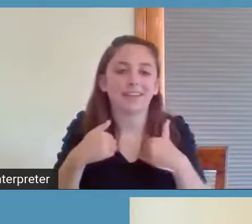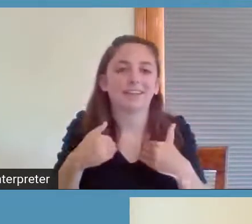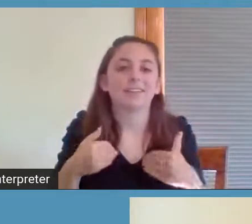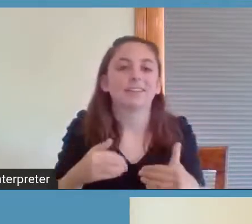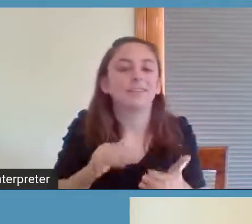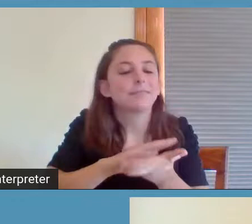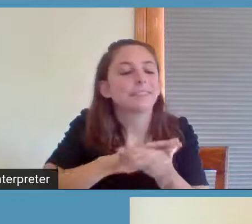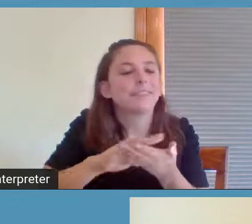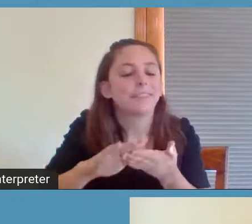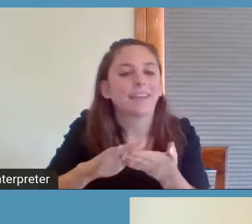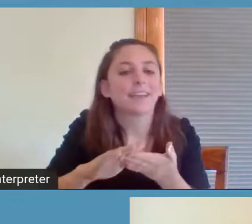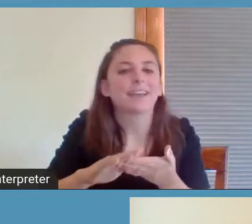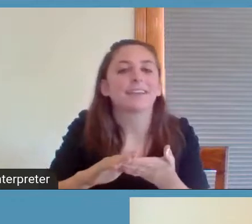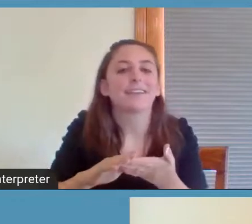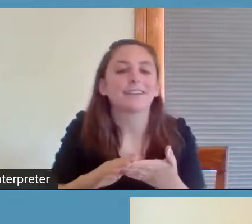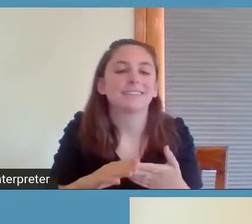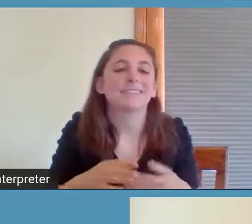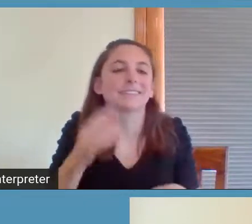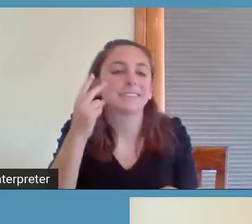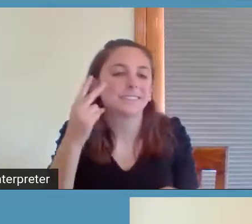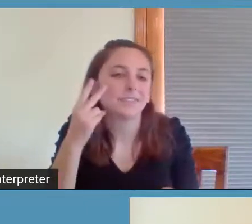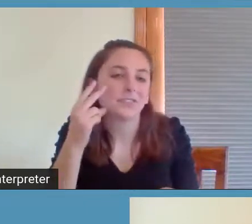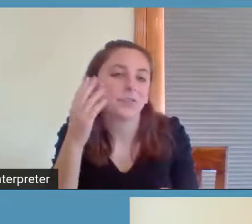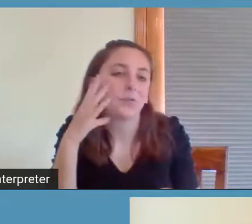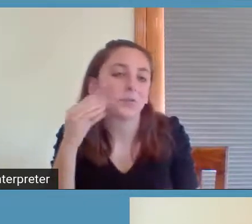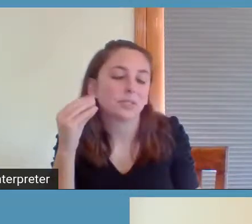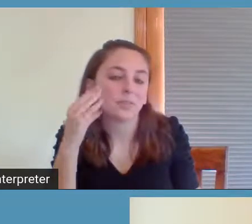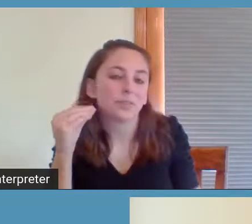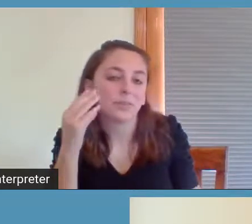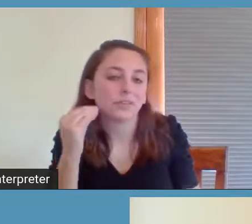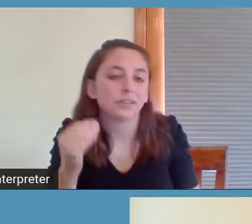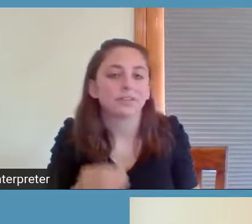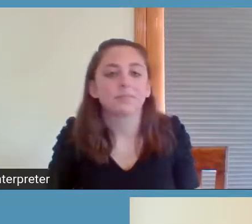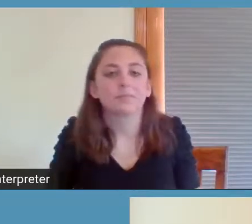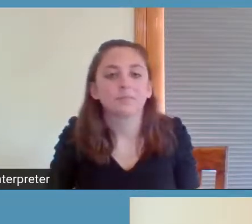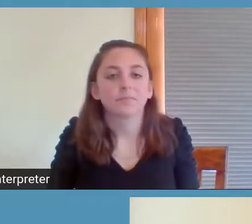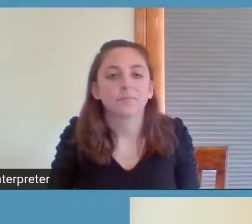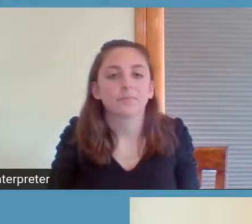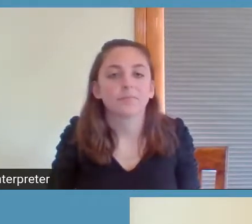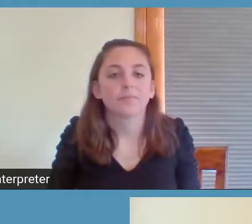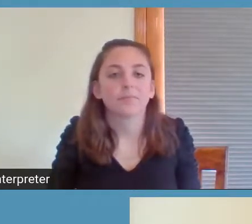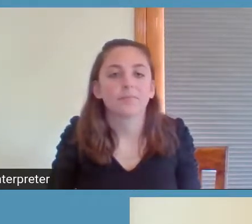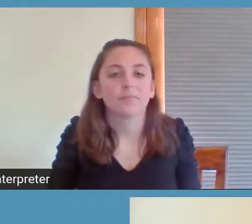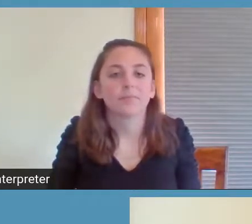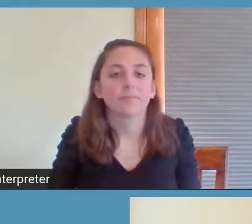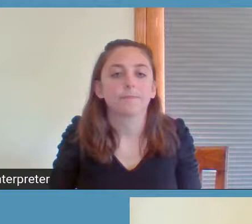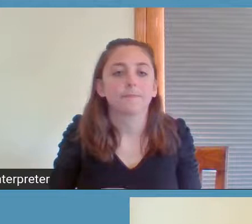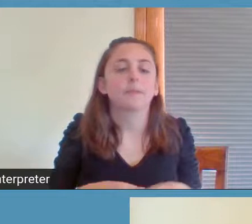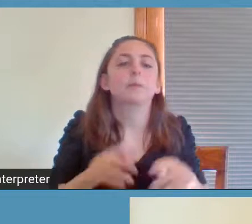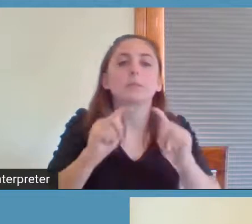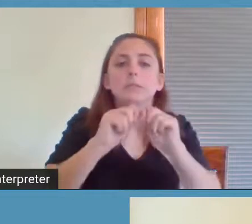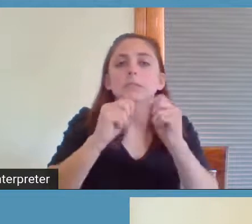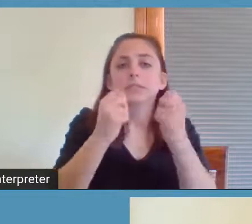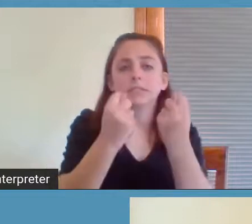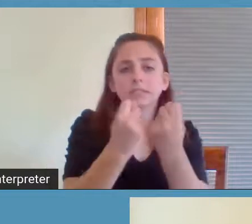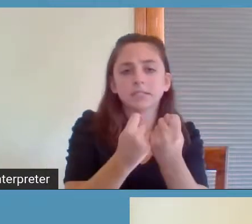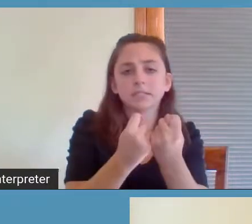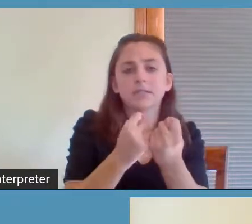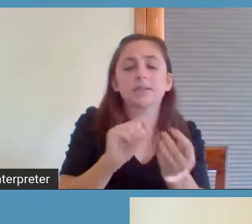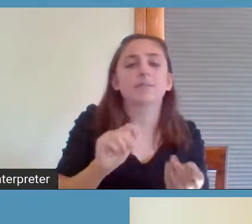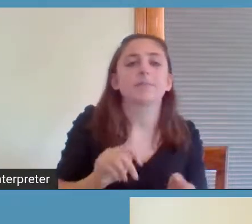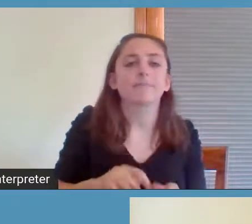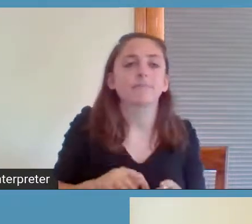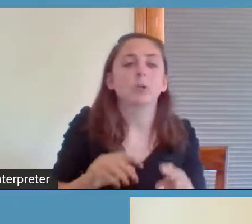to be able to sort of cap off their experience, but I had them a year before. But they had an internal team of people in the graduate